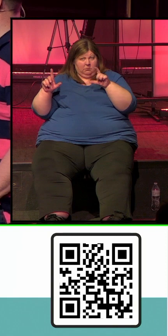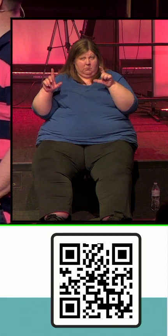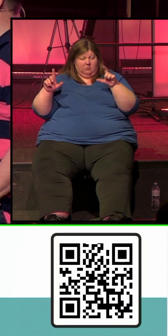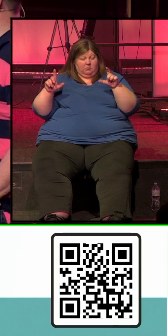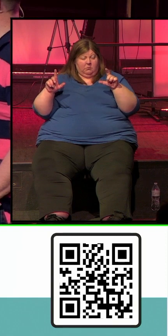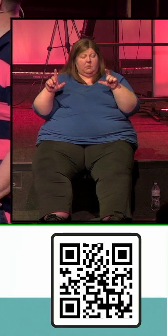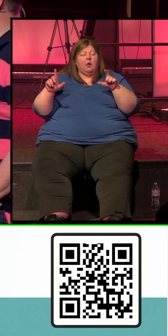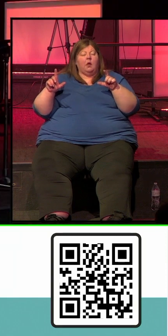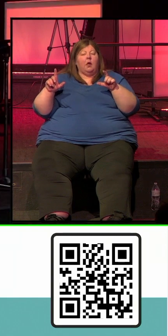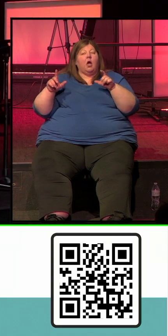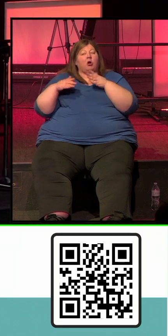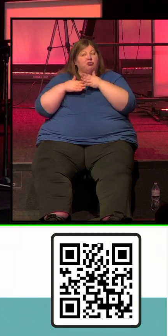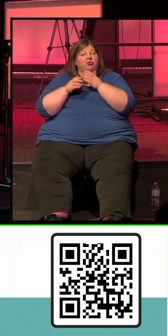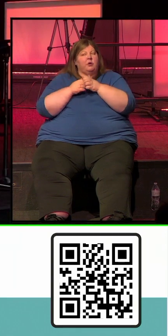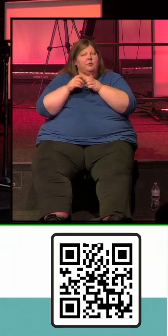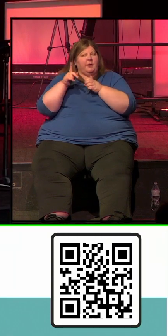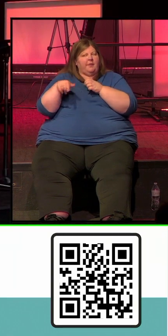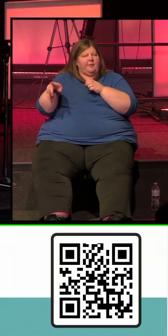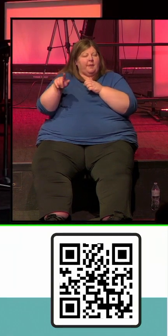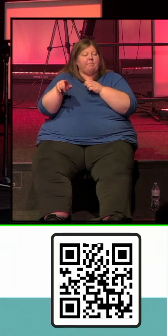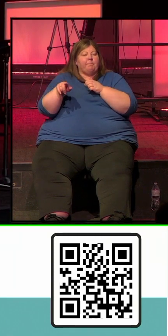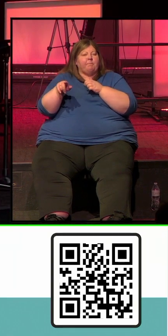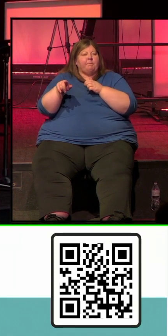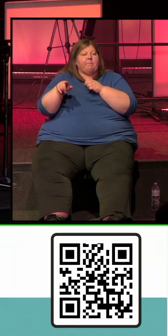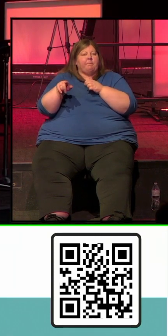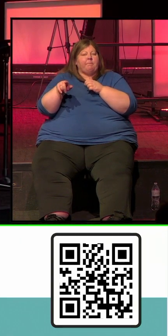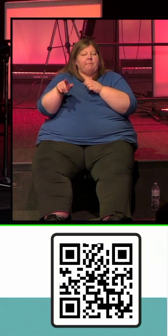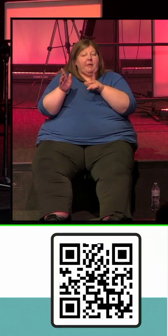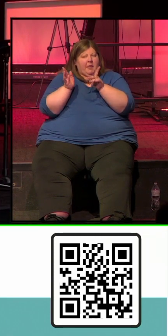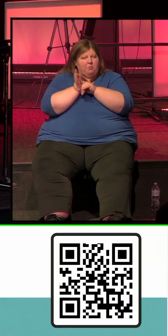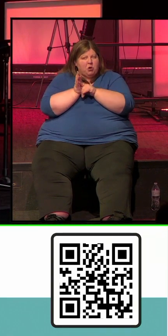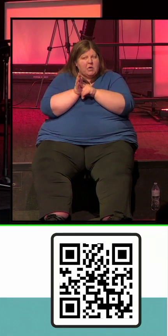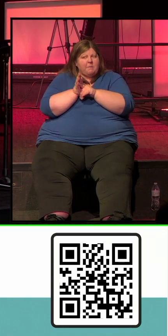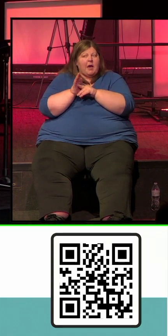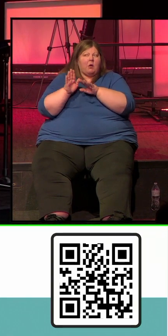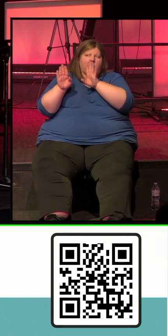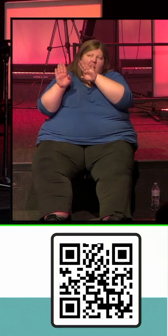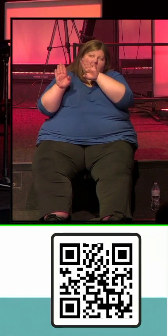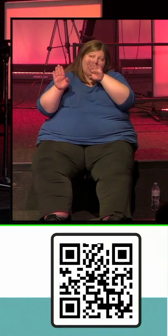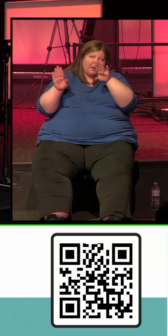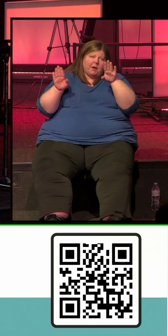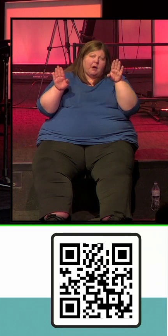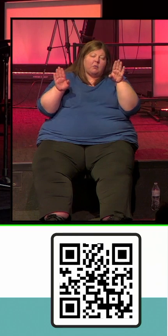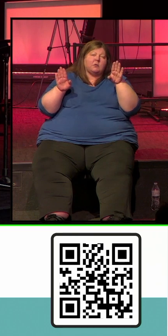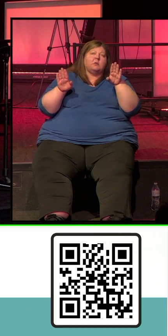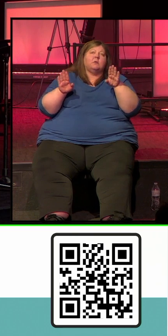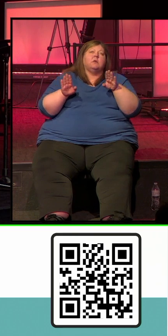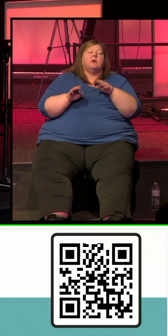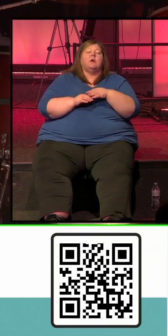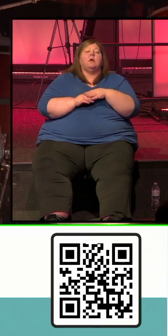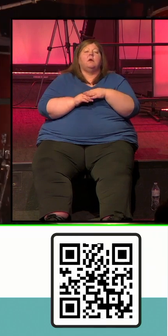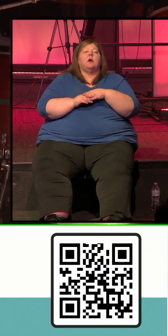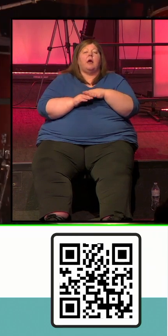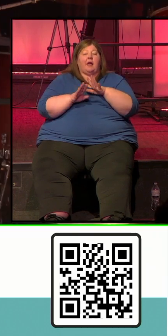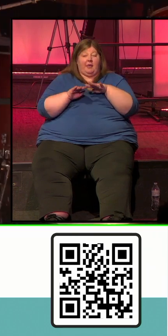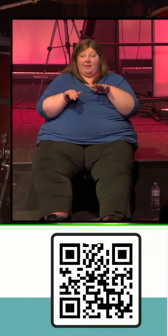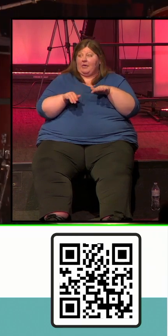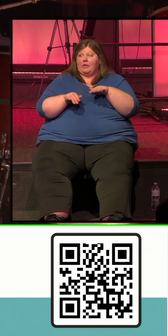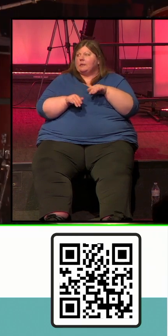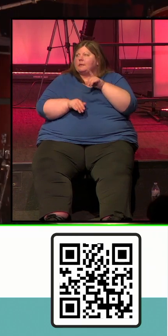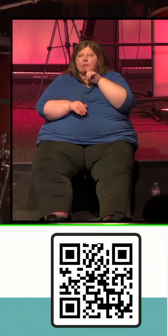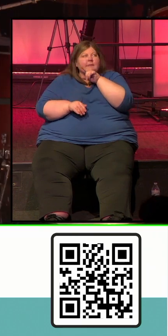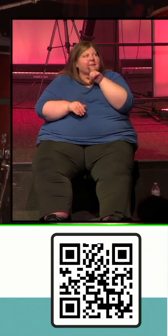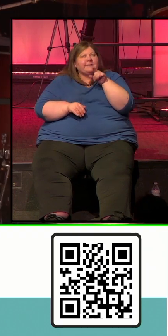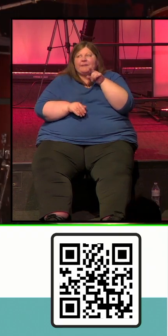And we're able to share that with the care point, and they print them out and they hang them up at the care point and they just go wild. They have their